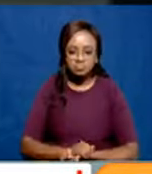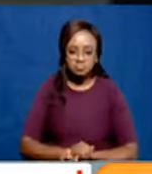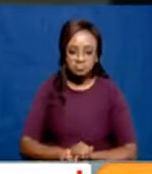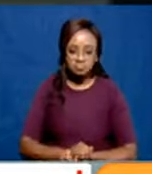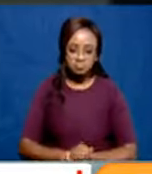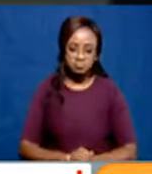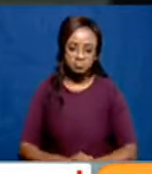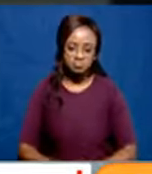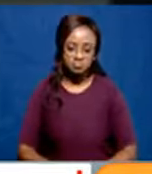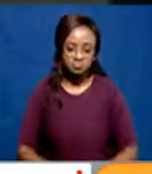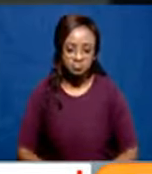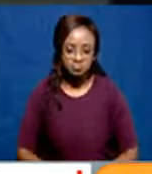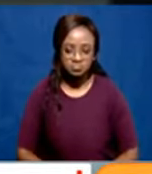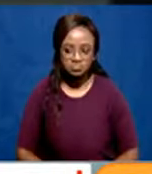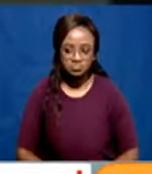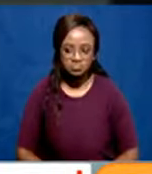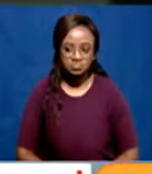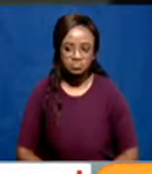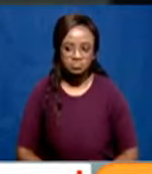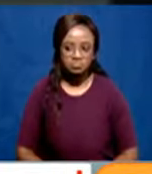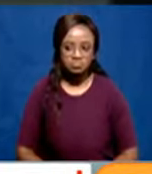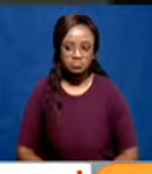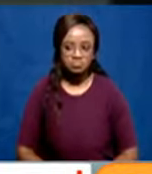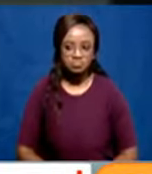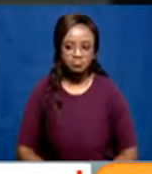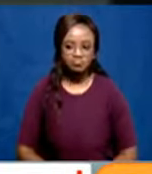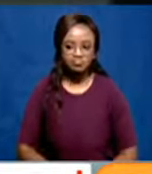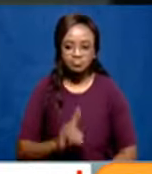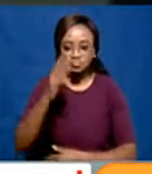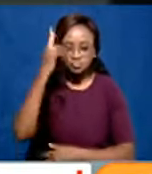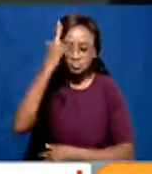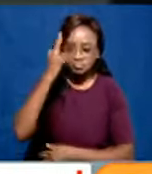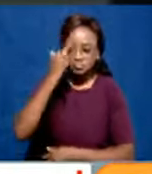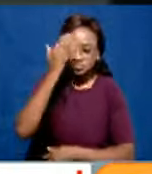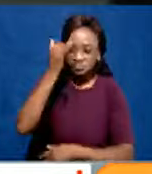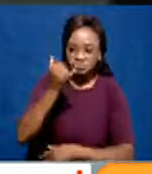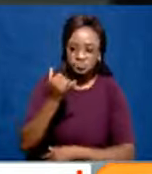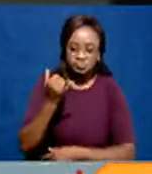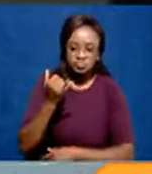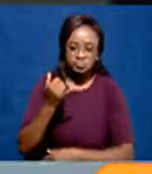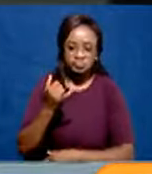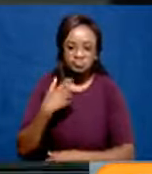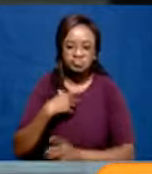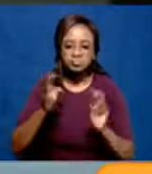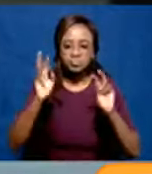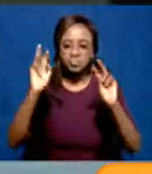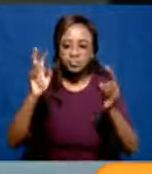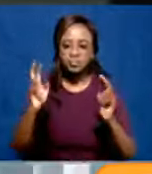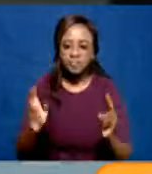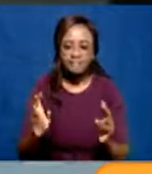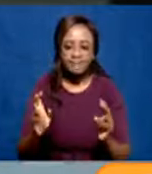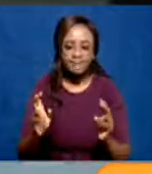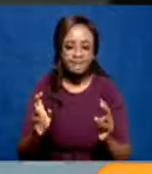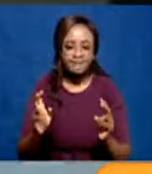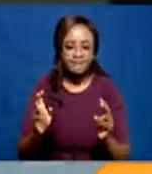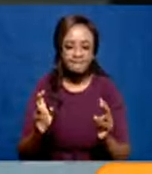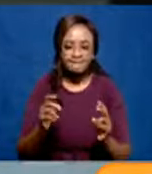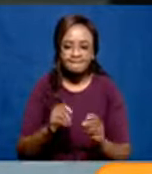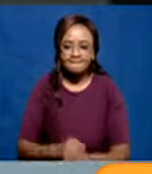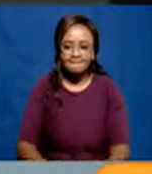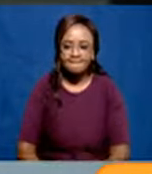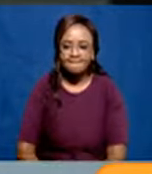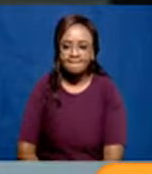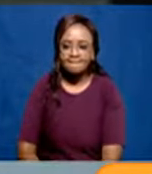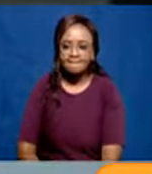why we're shifting from NHIF to SHIF is the issues of consolidating these services to avoid